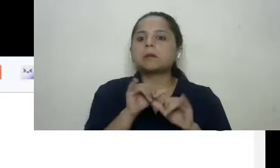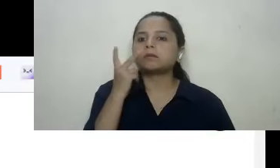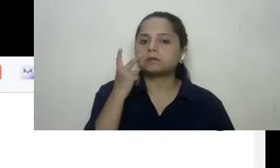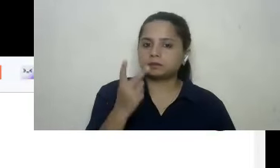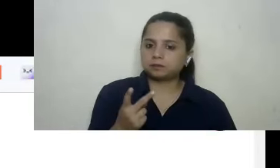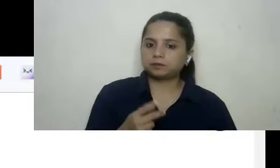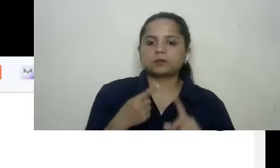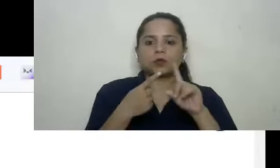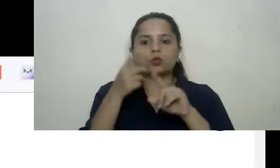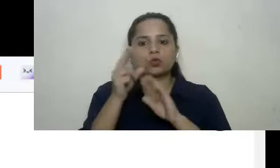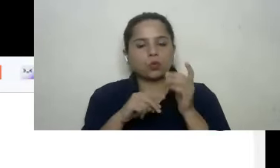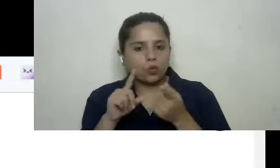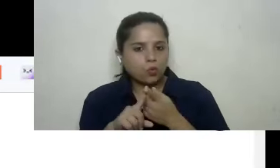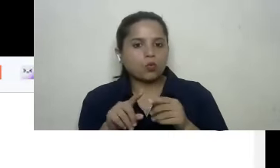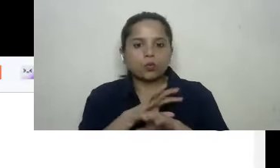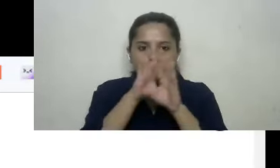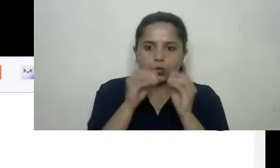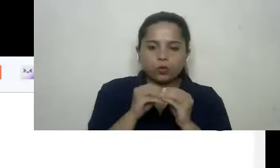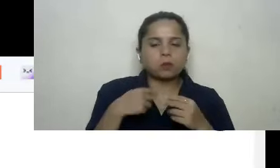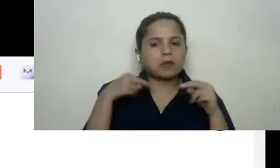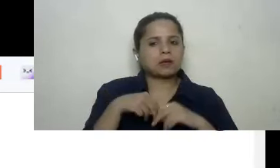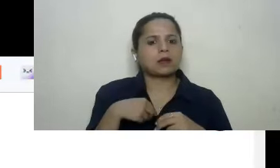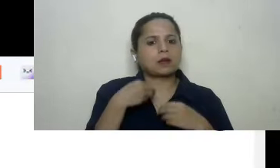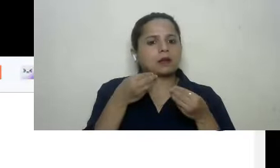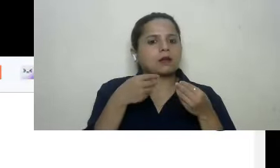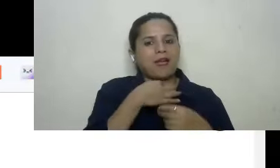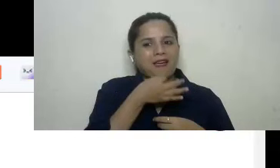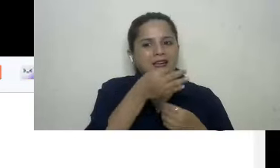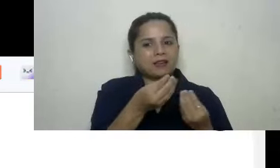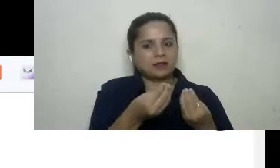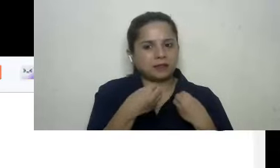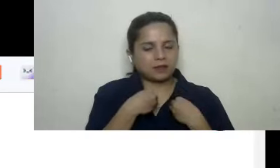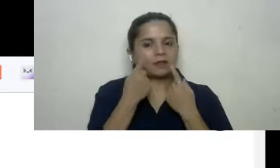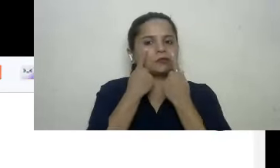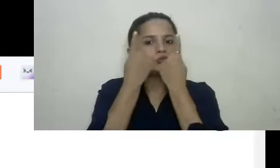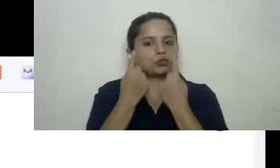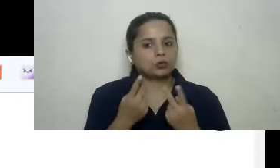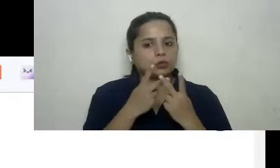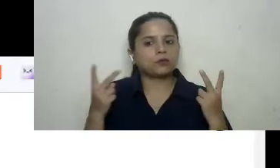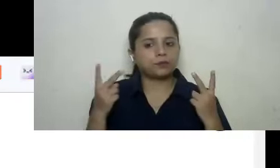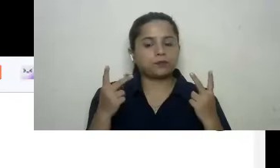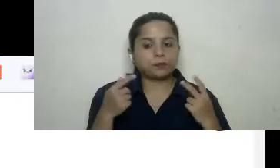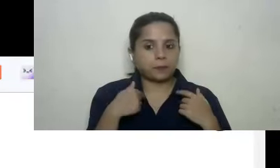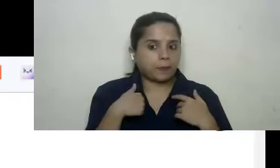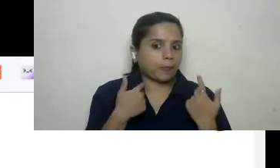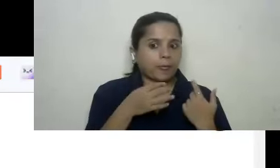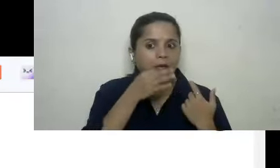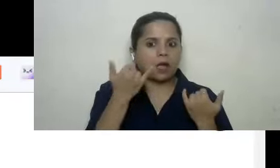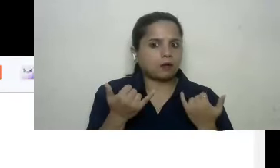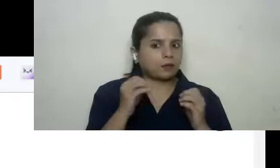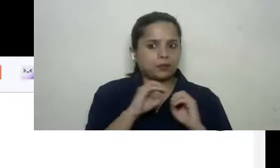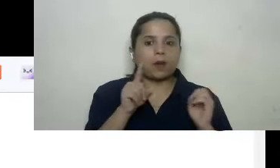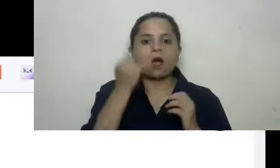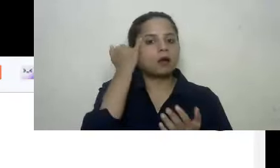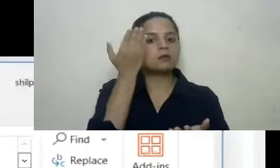tone, yield, everything. And then we asked it to give us an assessment rubric. So I didn't ask it yet, but it has suggested